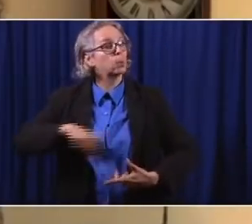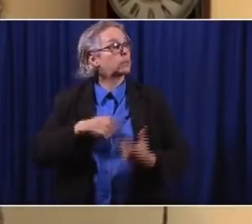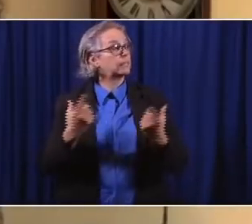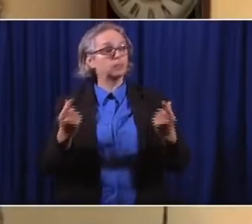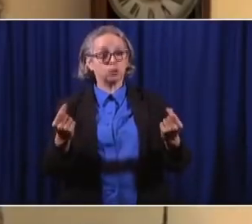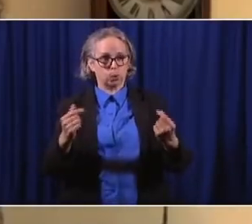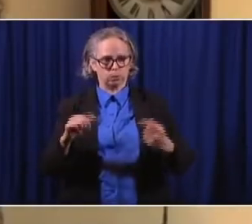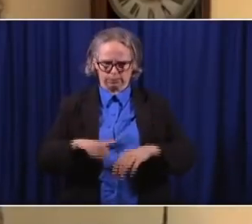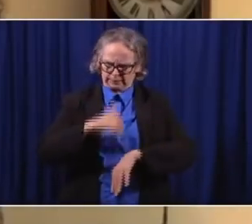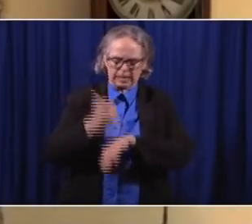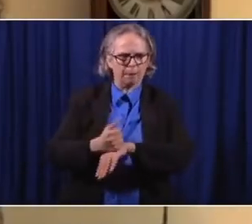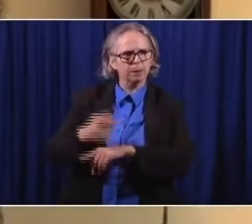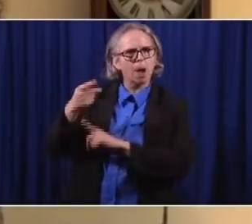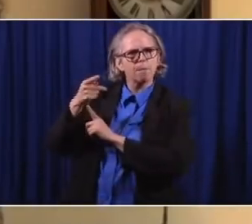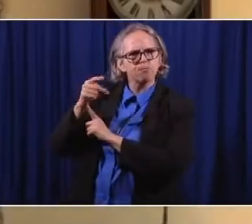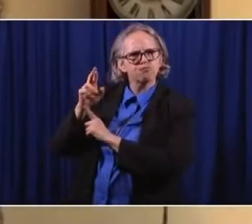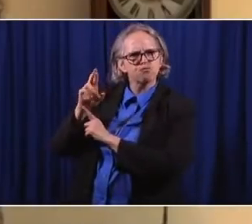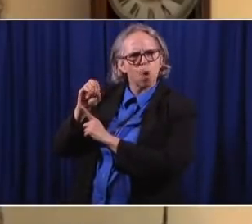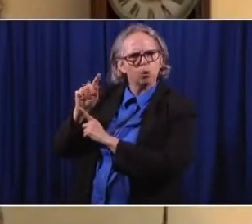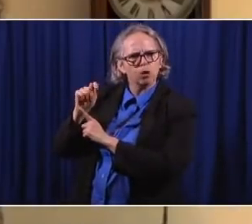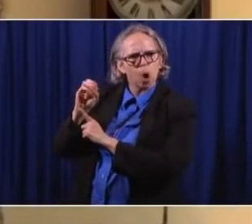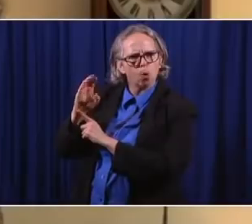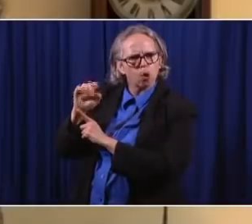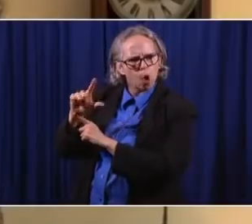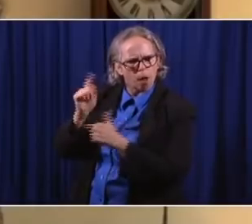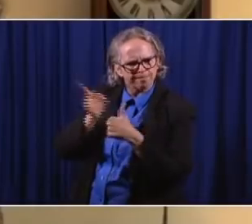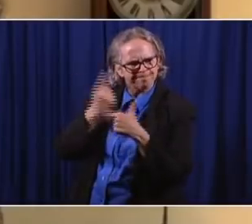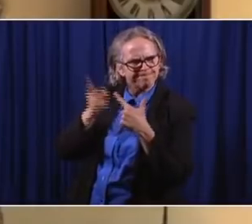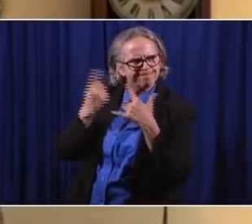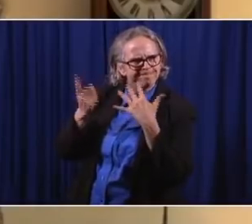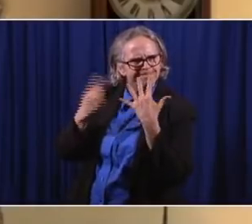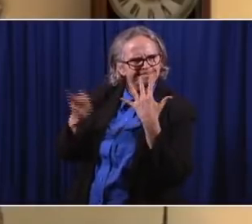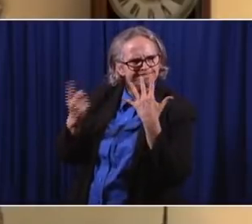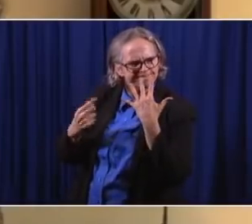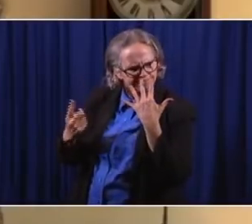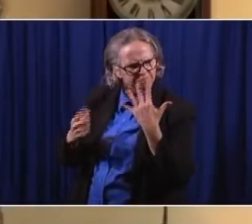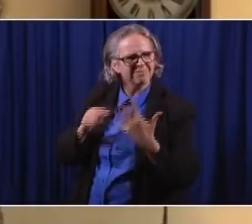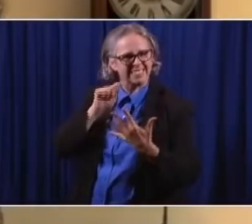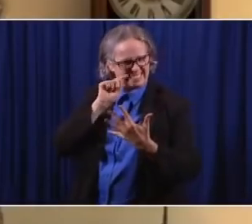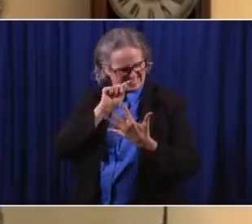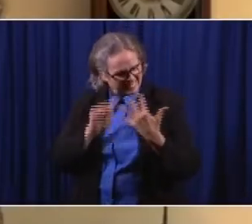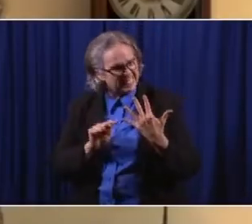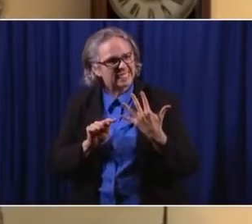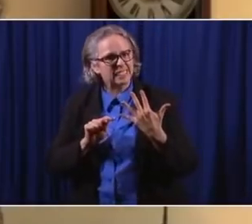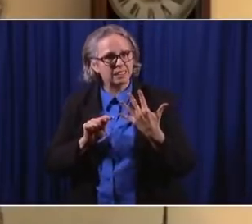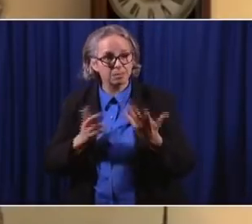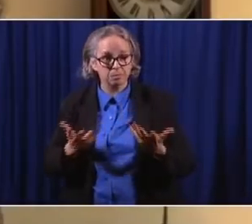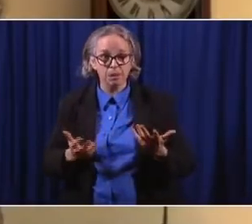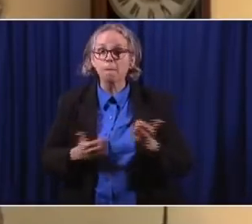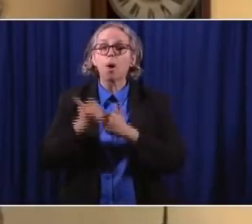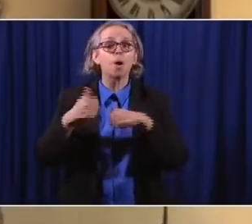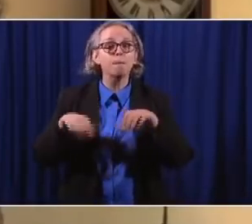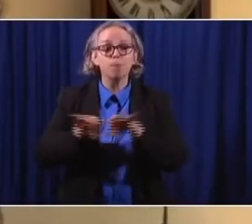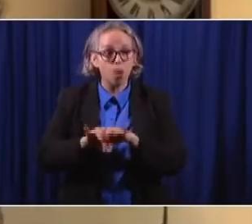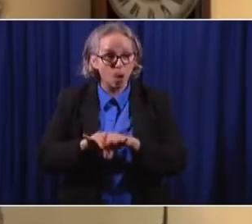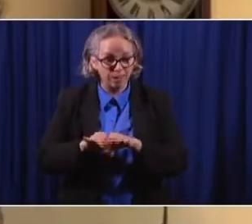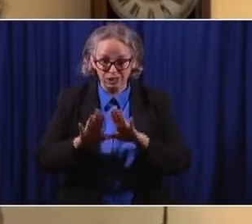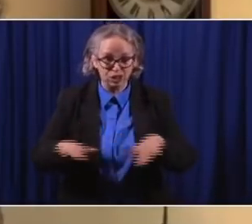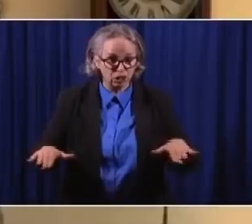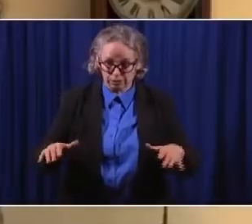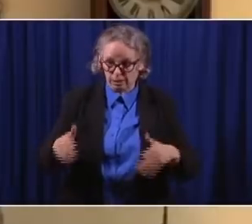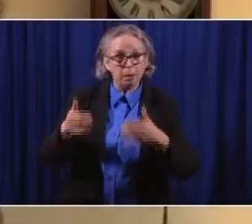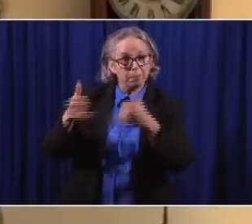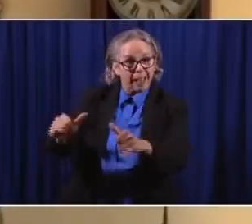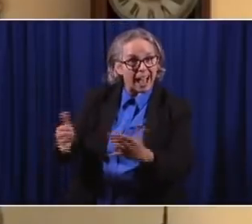protocols and said, let's do what's important. What's important is the kids can play, number one. Number two, we